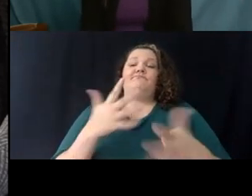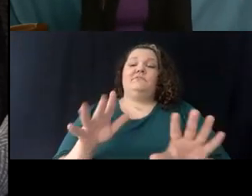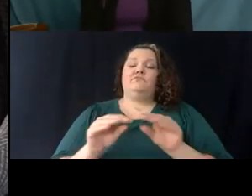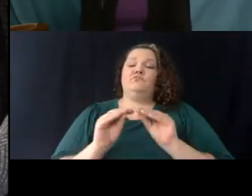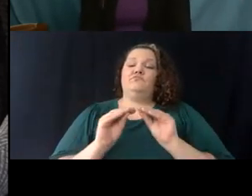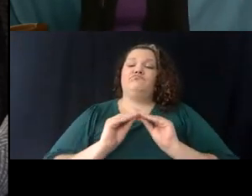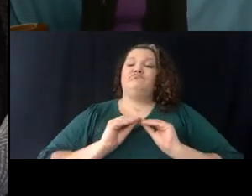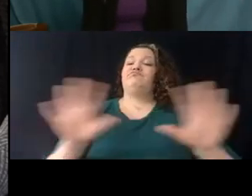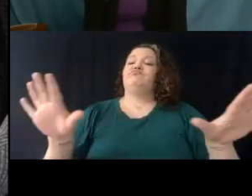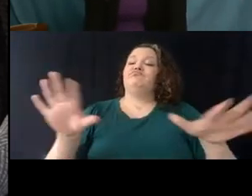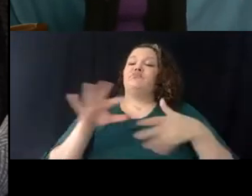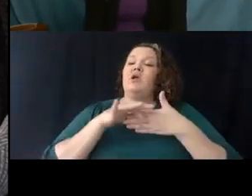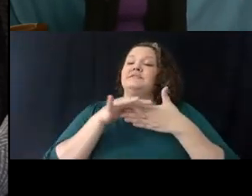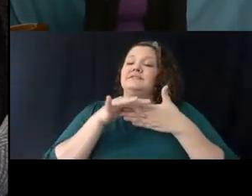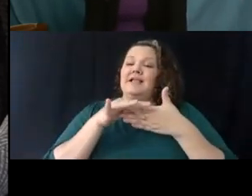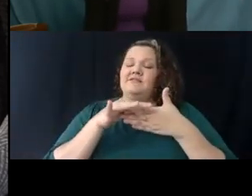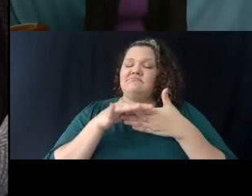a wide audience.